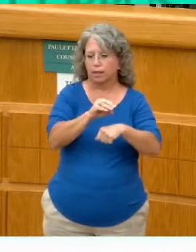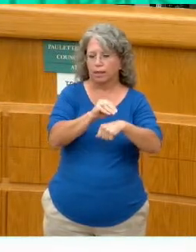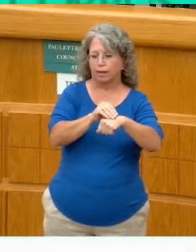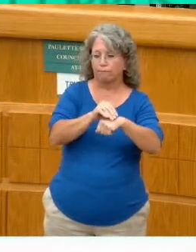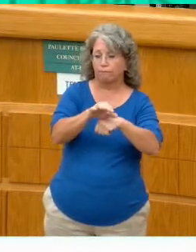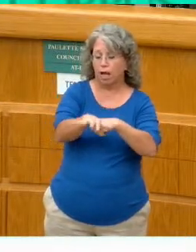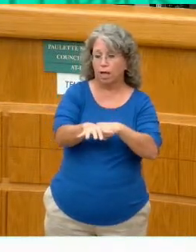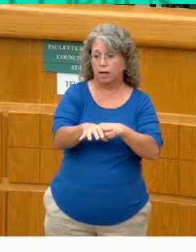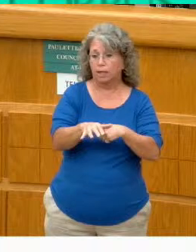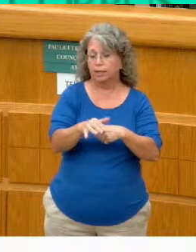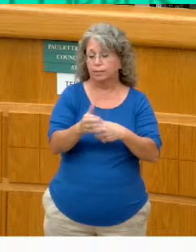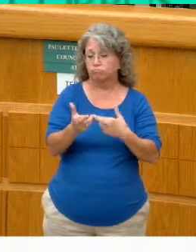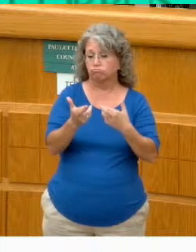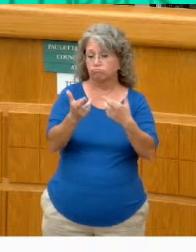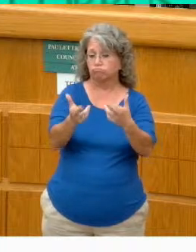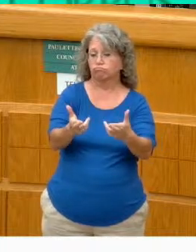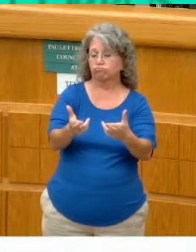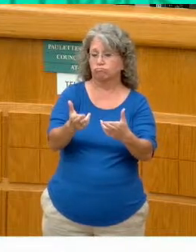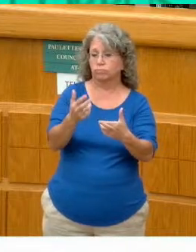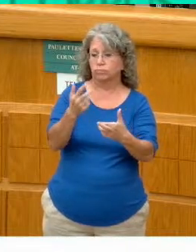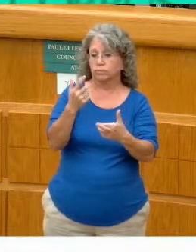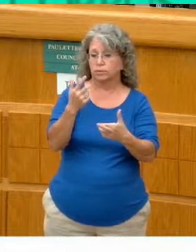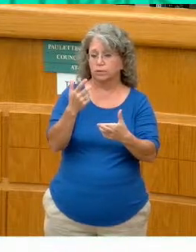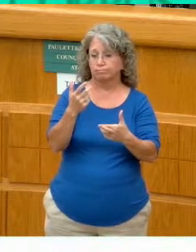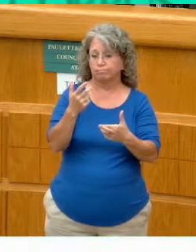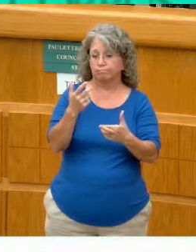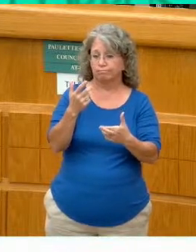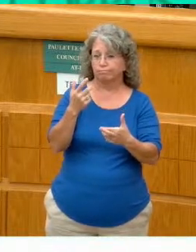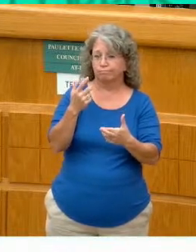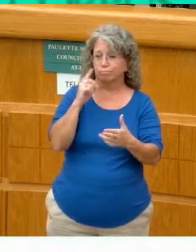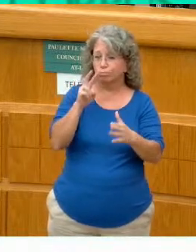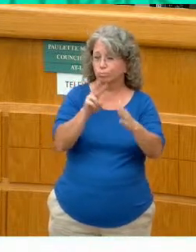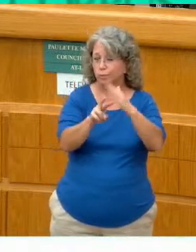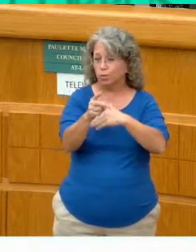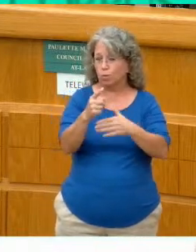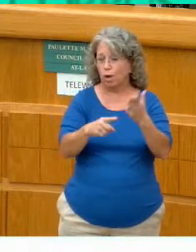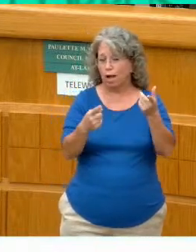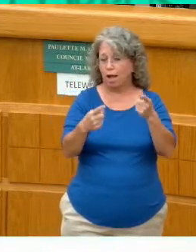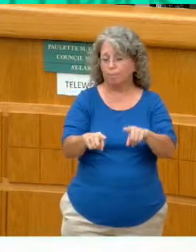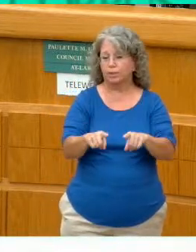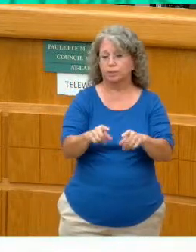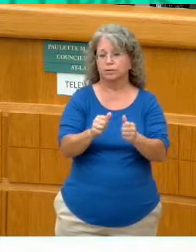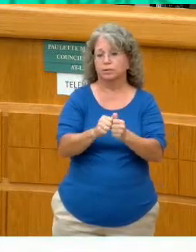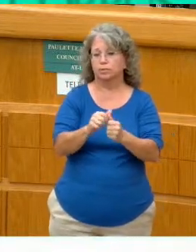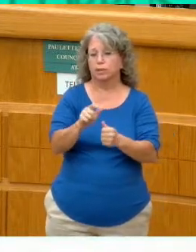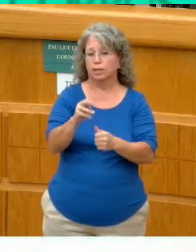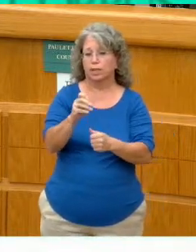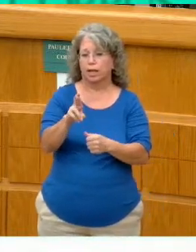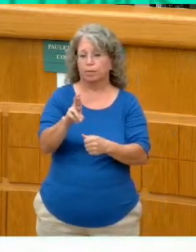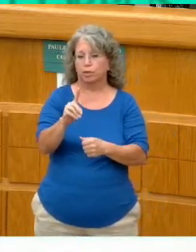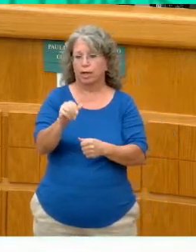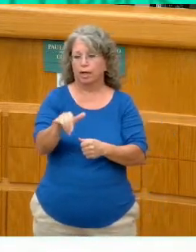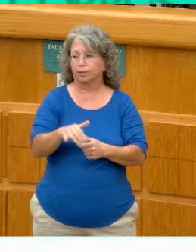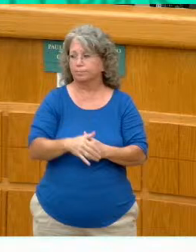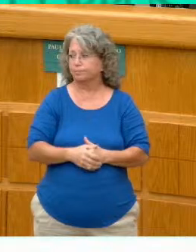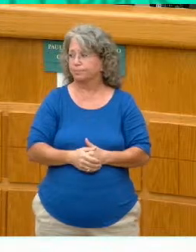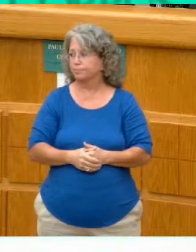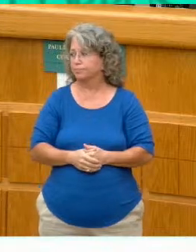maybe idea of what may happen if we have another, especially at the level we're at right now.